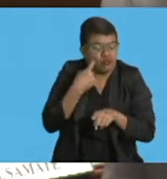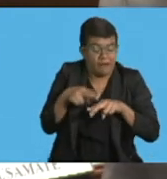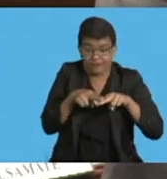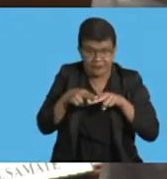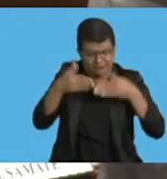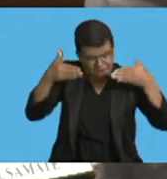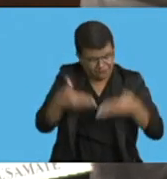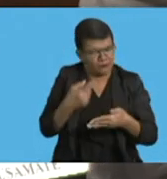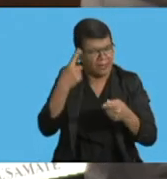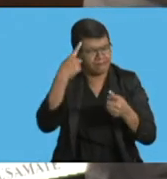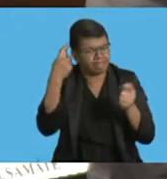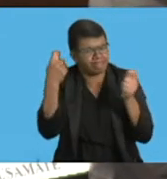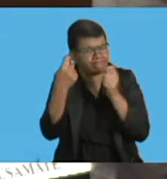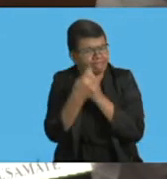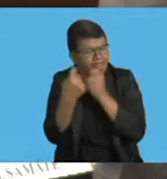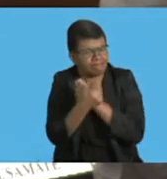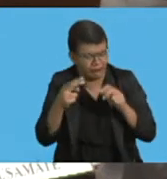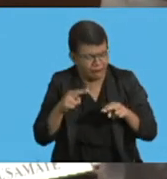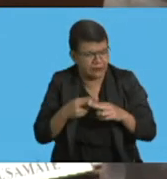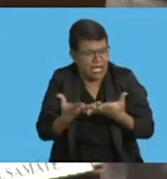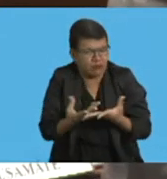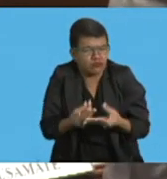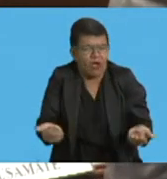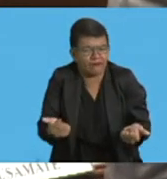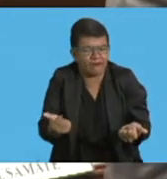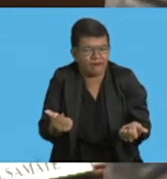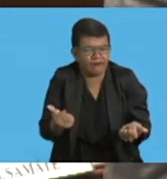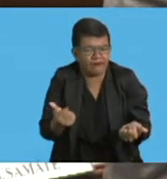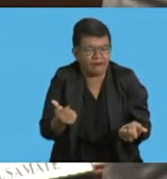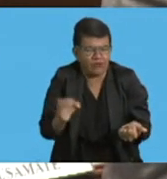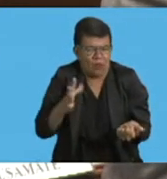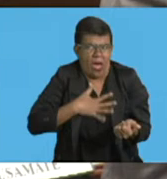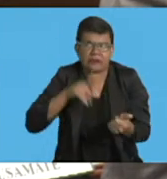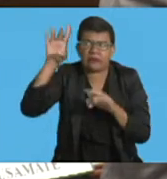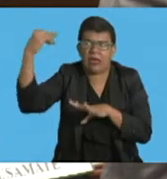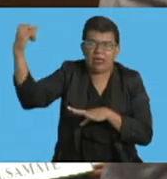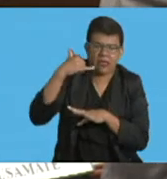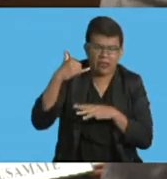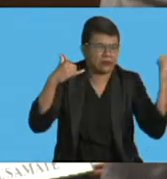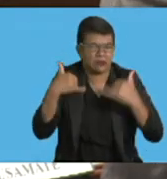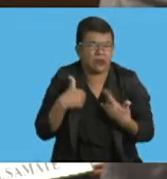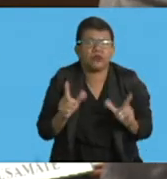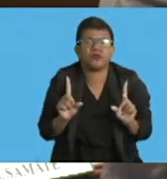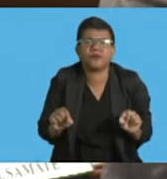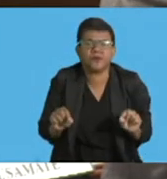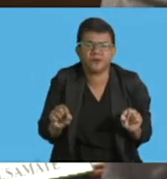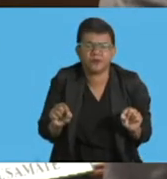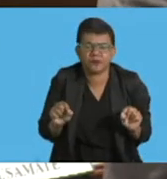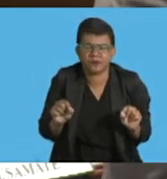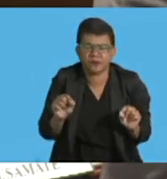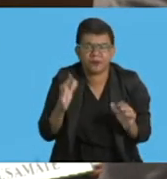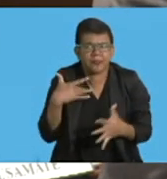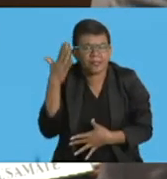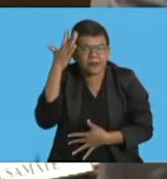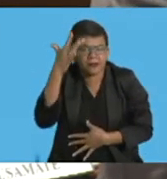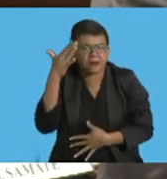able to mitigate against those types of risks. So, Mr. Speaker, sir, of course, we've had a number of measures that we put in